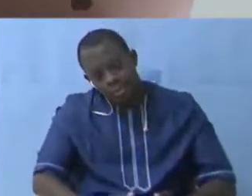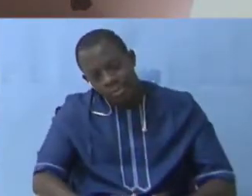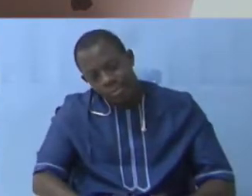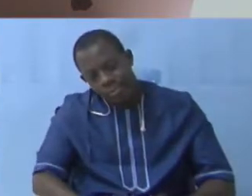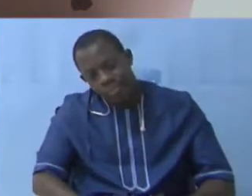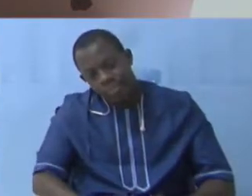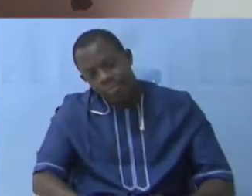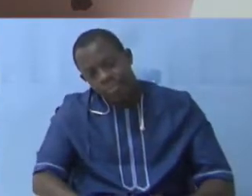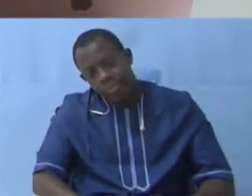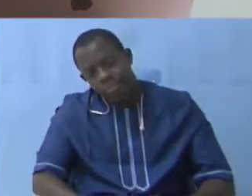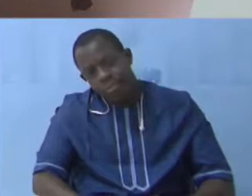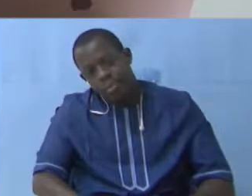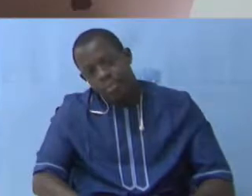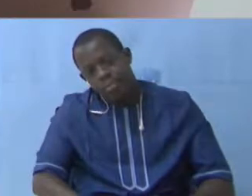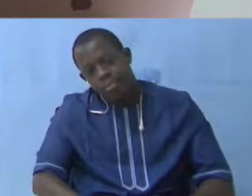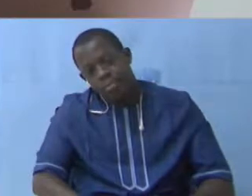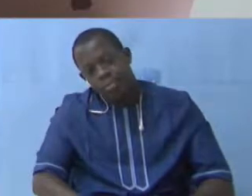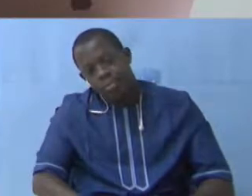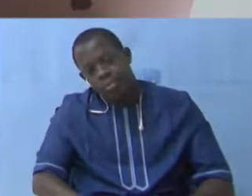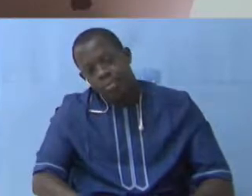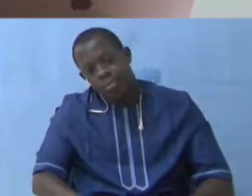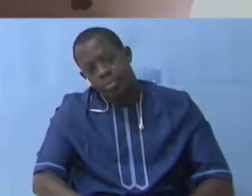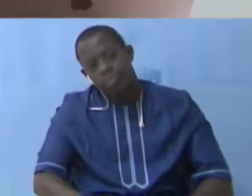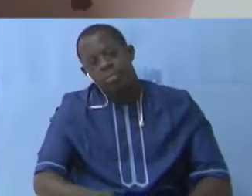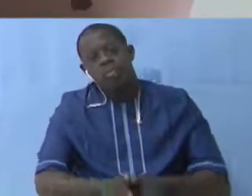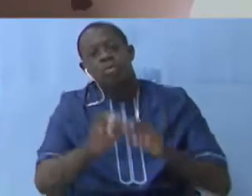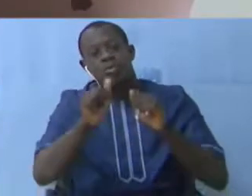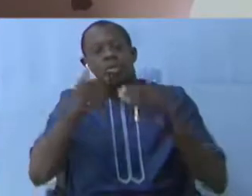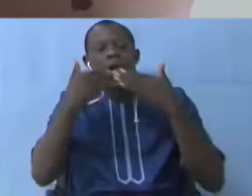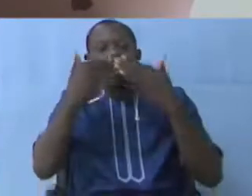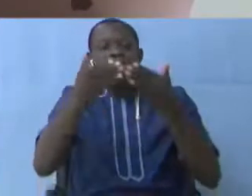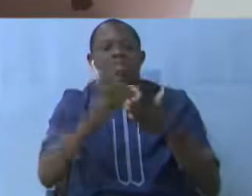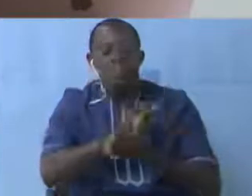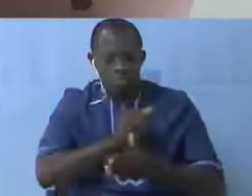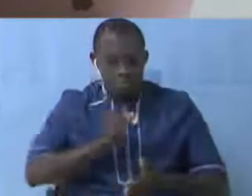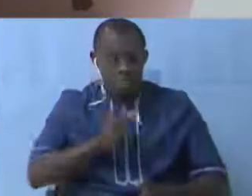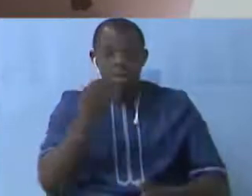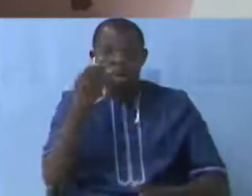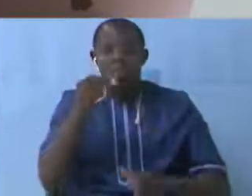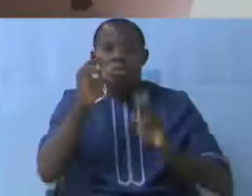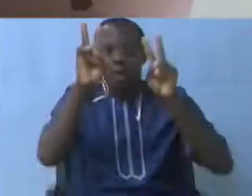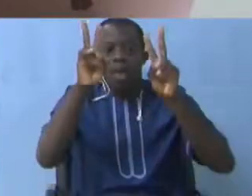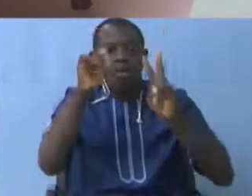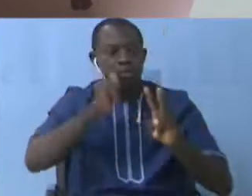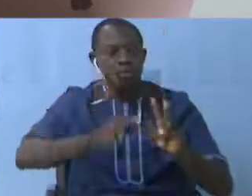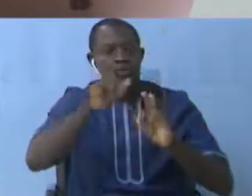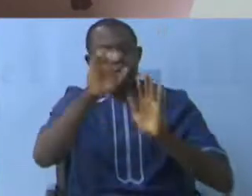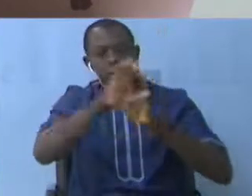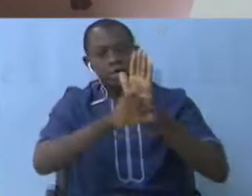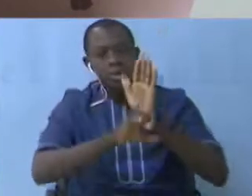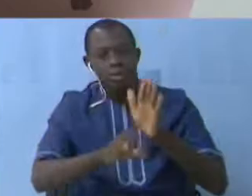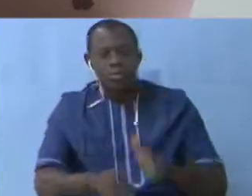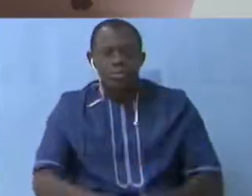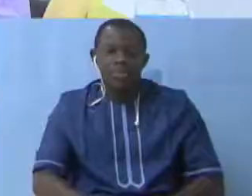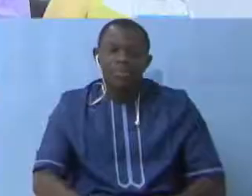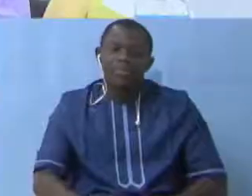doxee. Can you tell this commission how he used the Constitution? Nga wax commission bi nag naka la jëfooyee constitution boobu. Try to